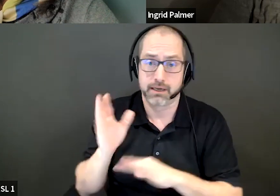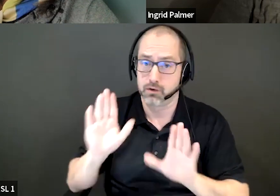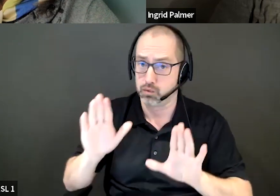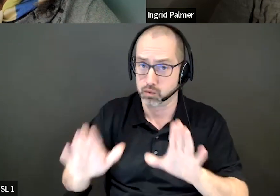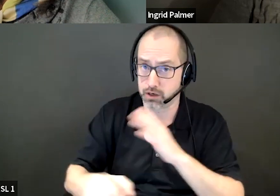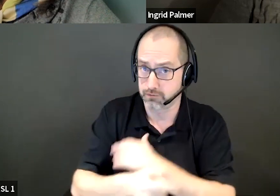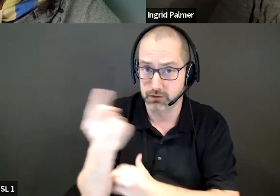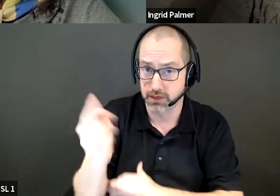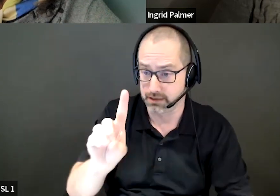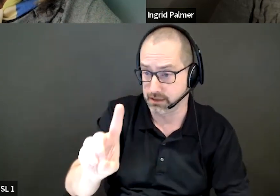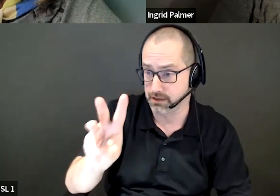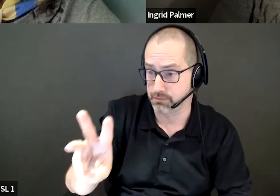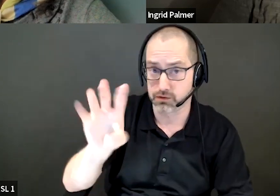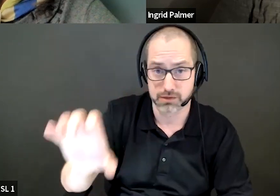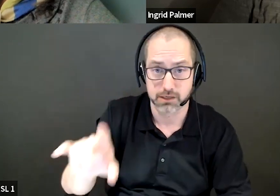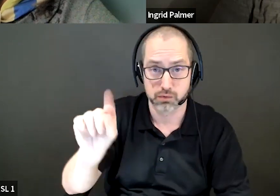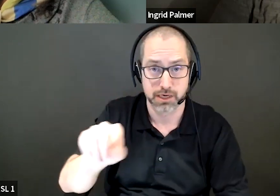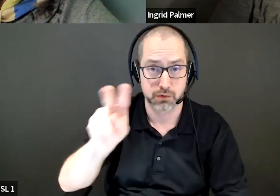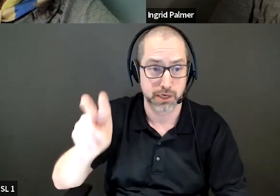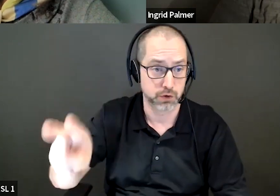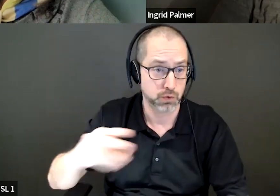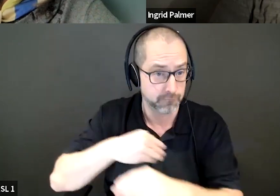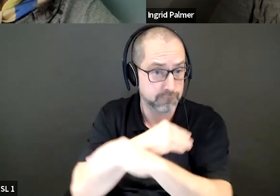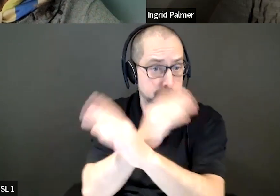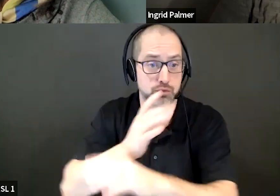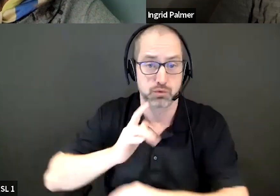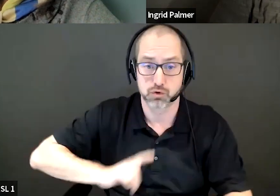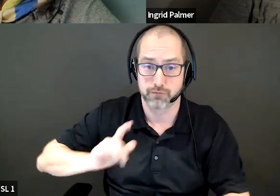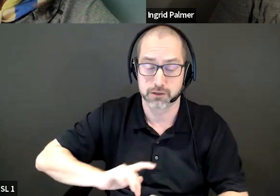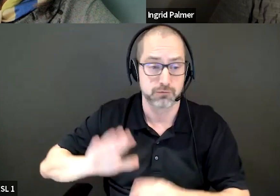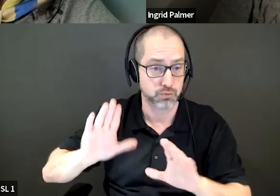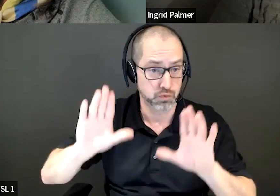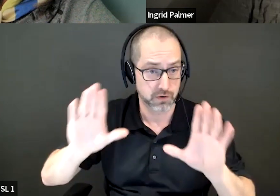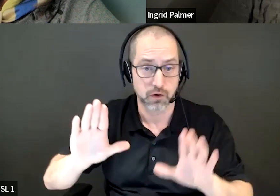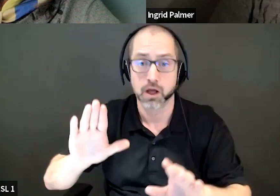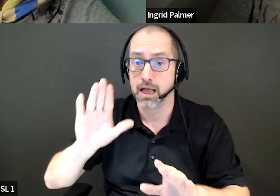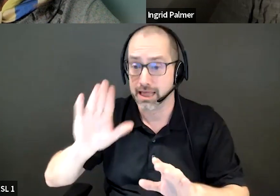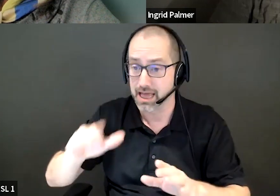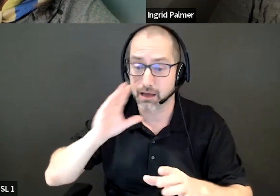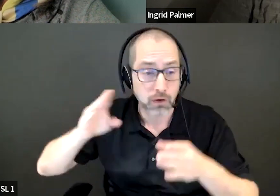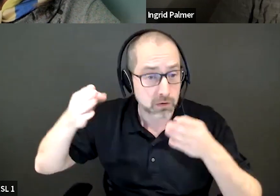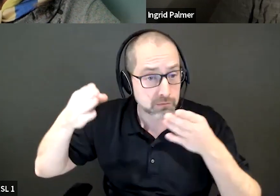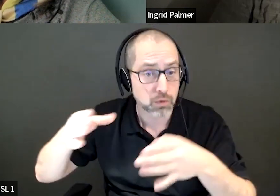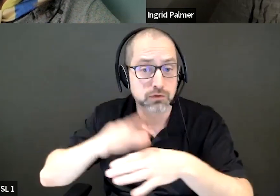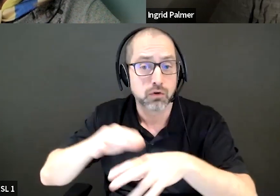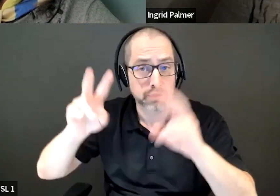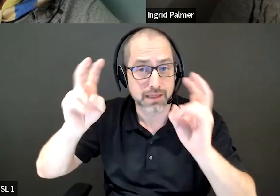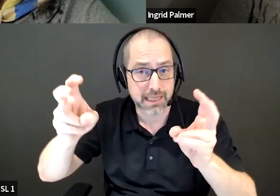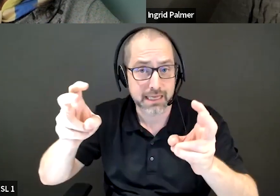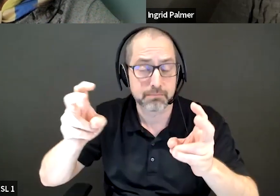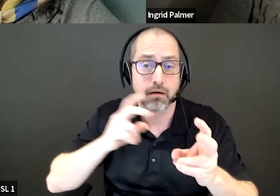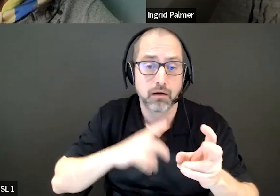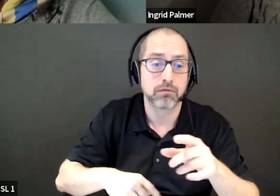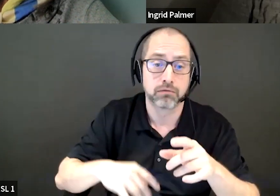the DWC 2022 virtual conference that was focusing on the theme of